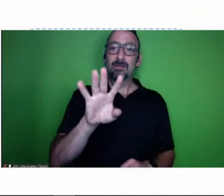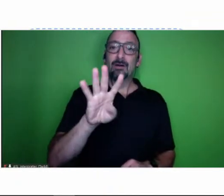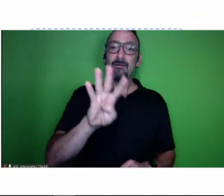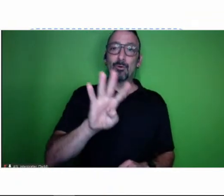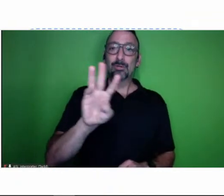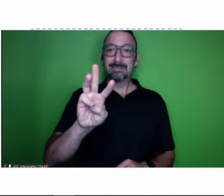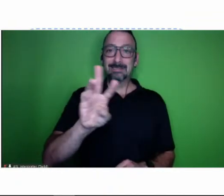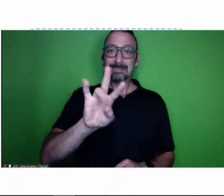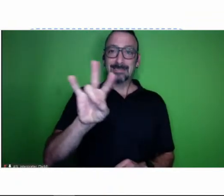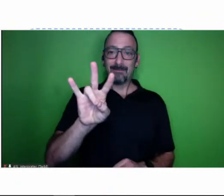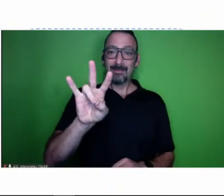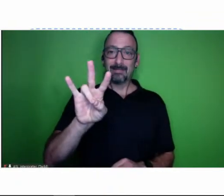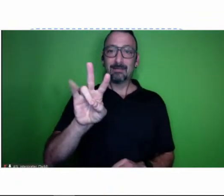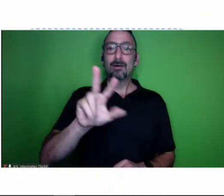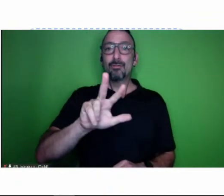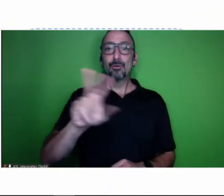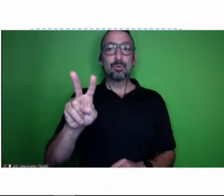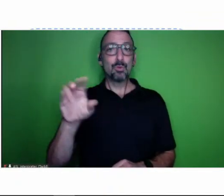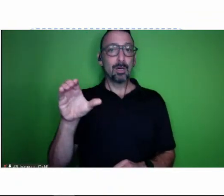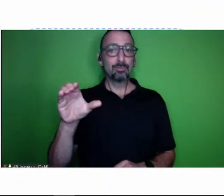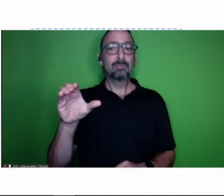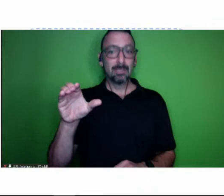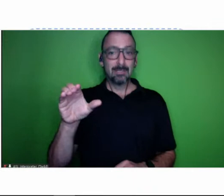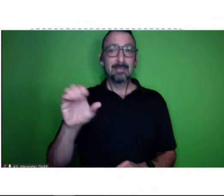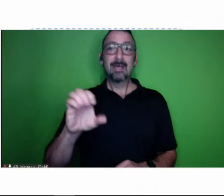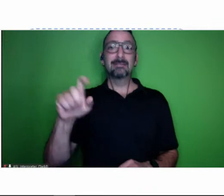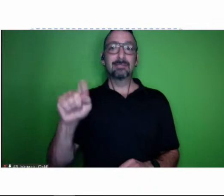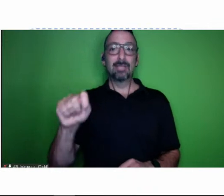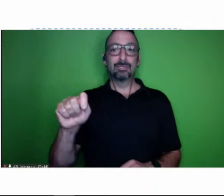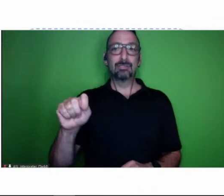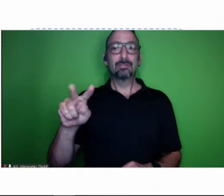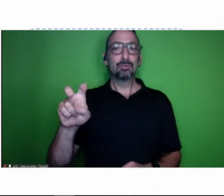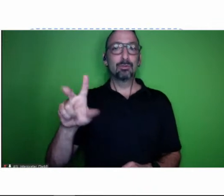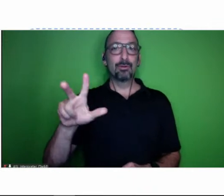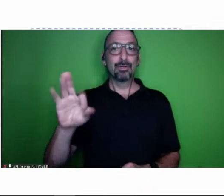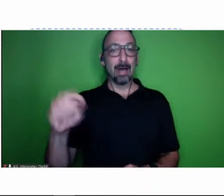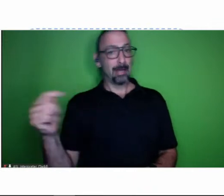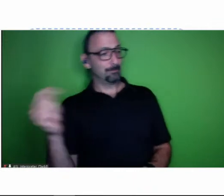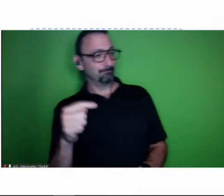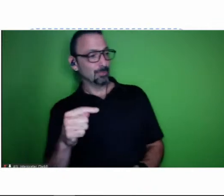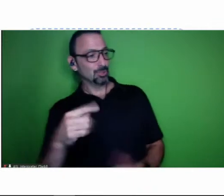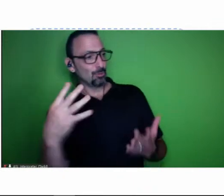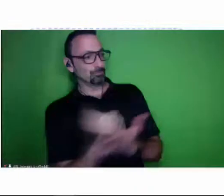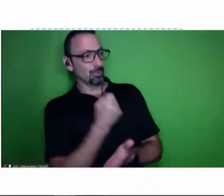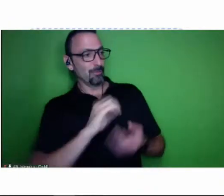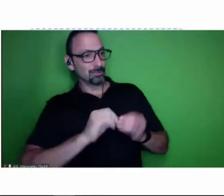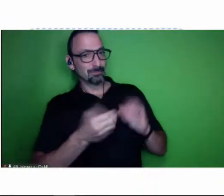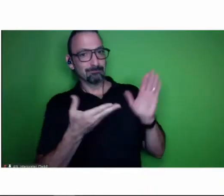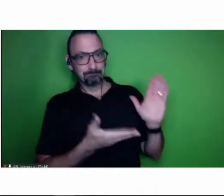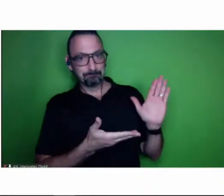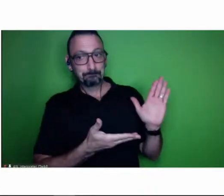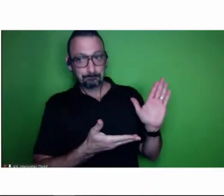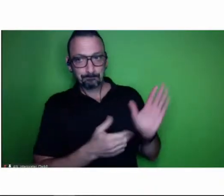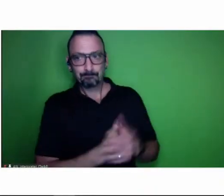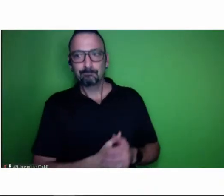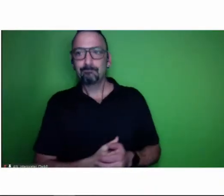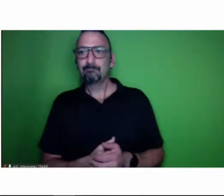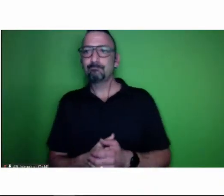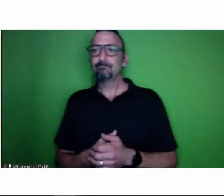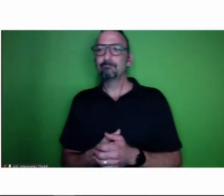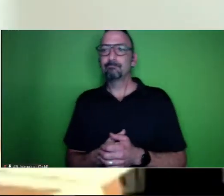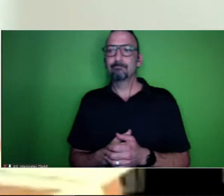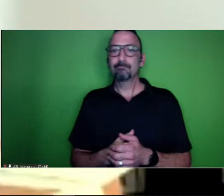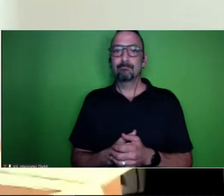707-467-3200, and it's extension 239. So please make use of that number. So we now have